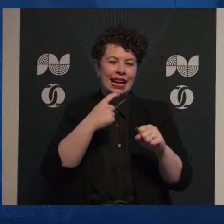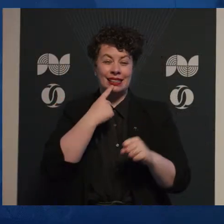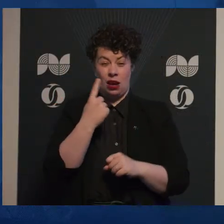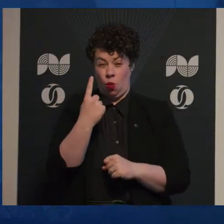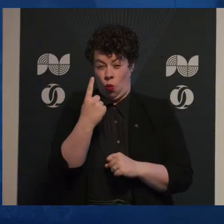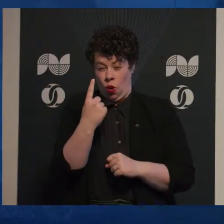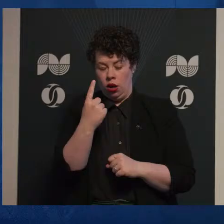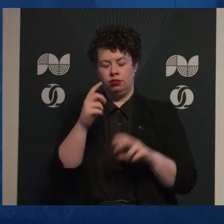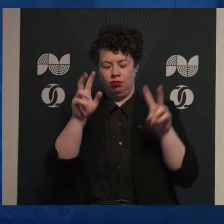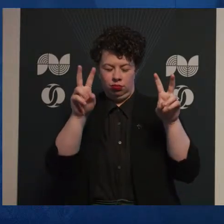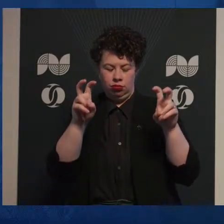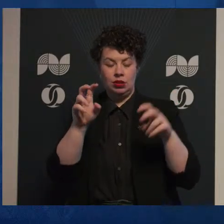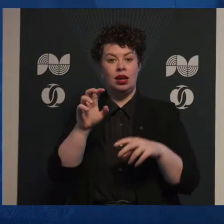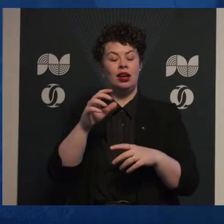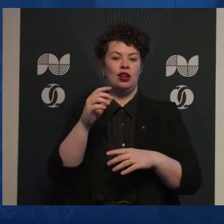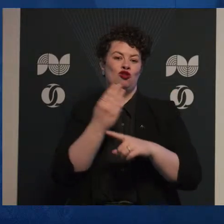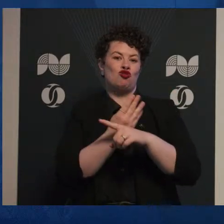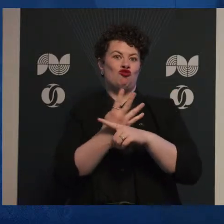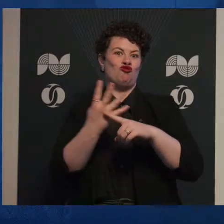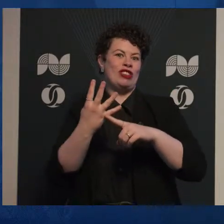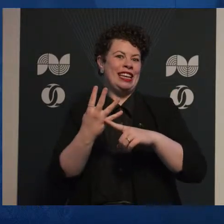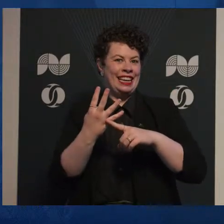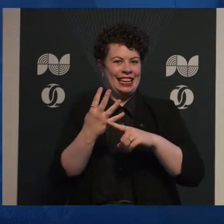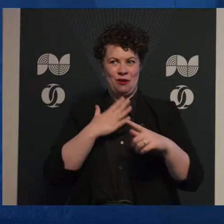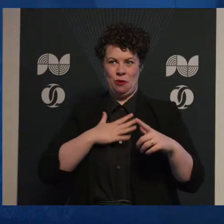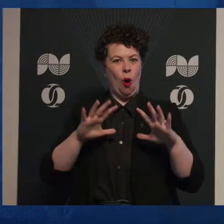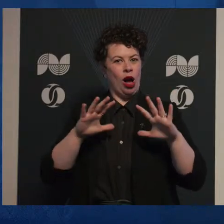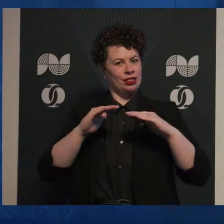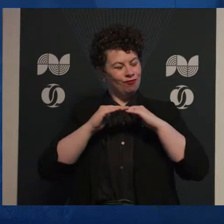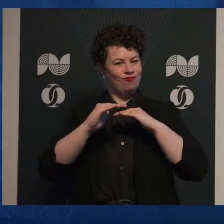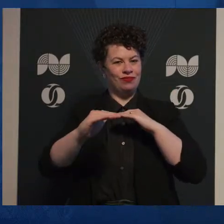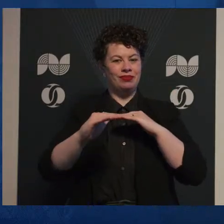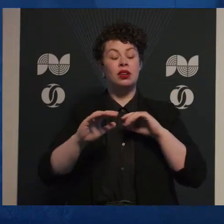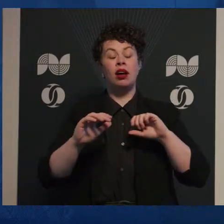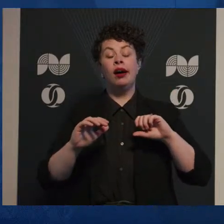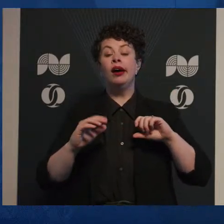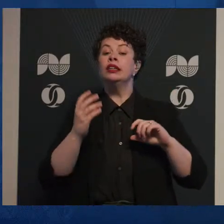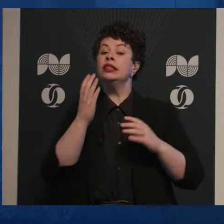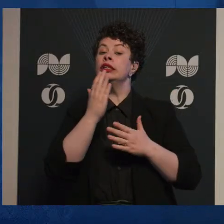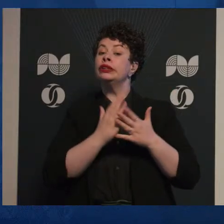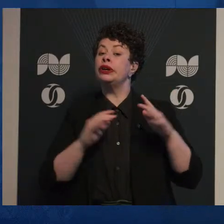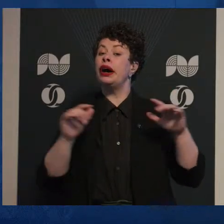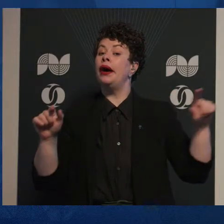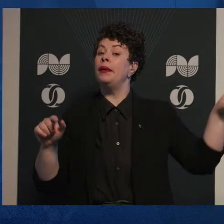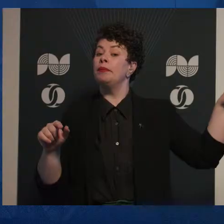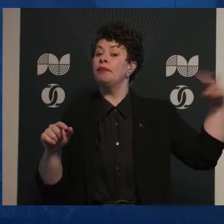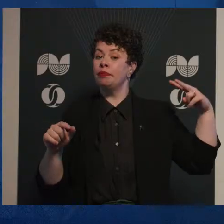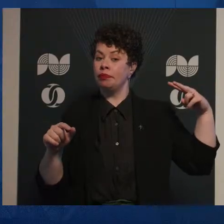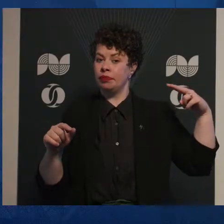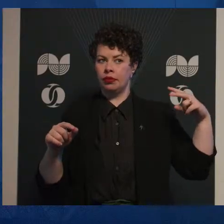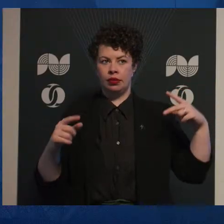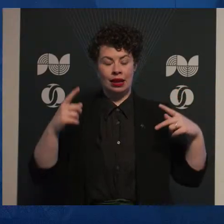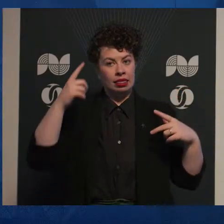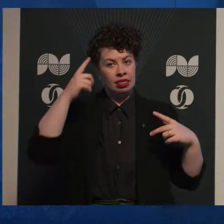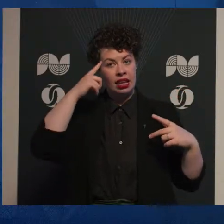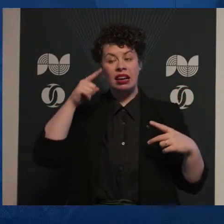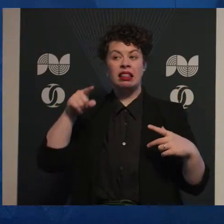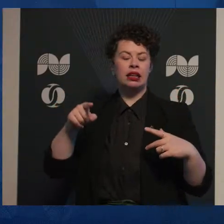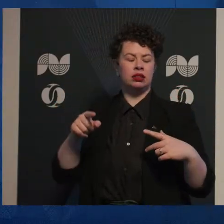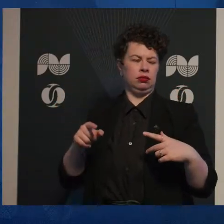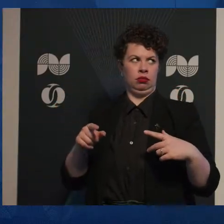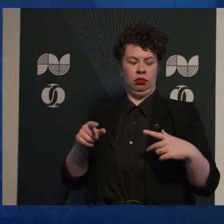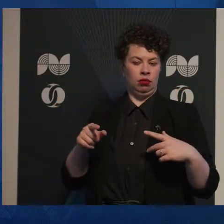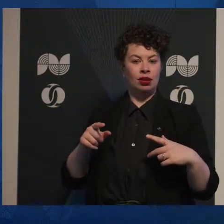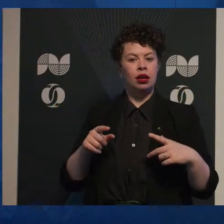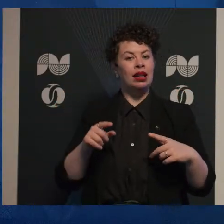which is certainly under attack from parts of the globe at the moment. This is not an ideological doctrine. This is actually about, and